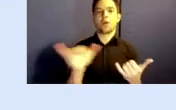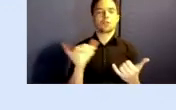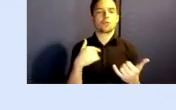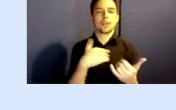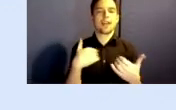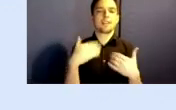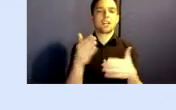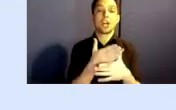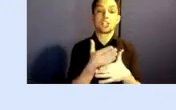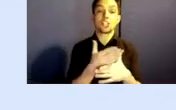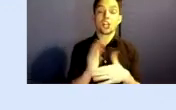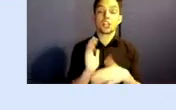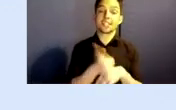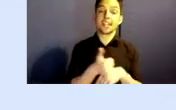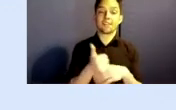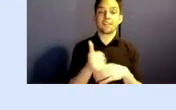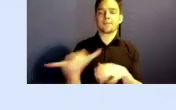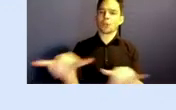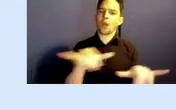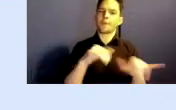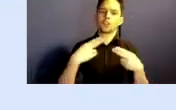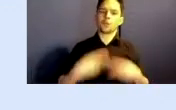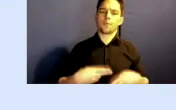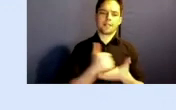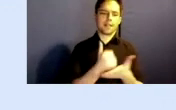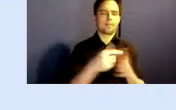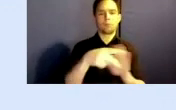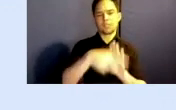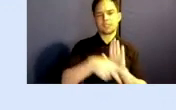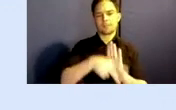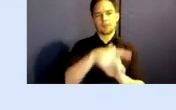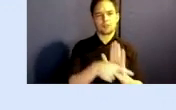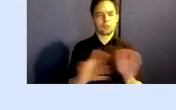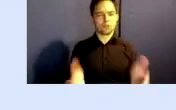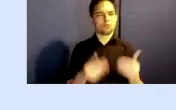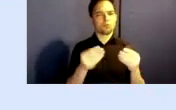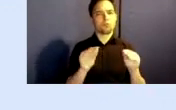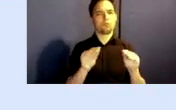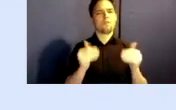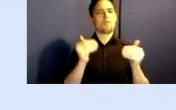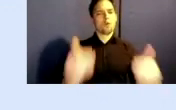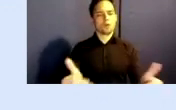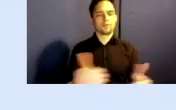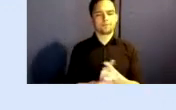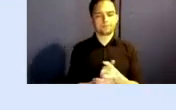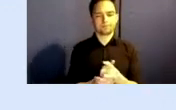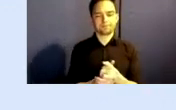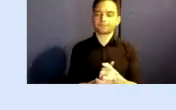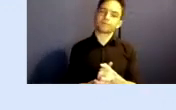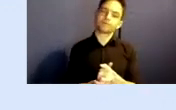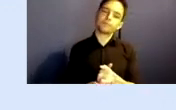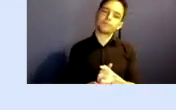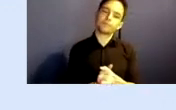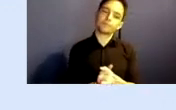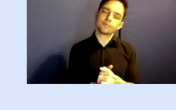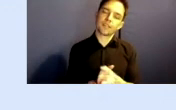shared set of common humanitarian principles to move us forward. So I'm sharing this